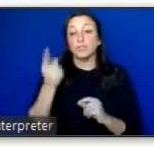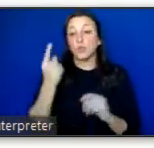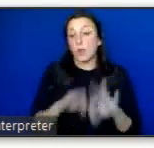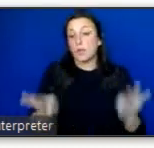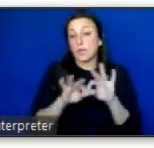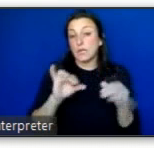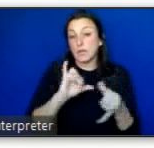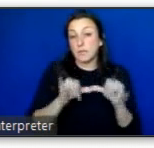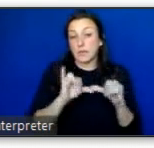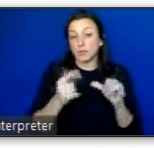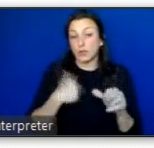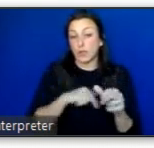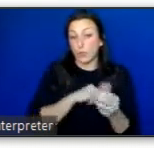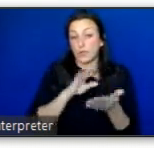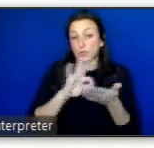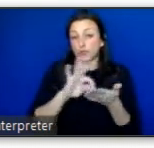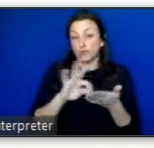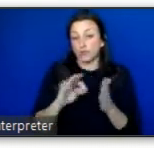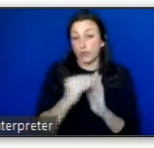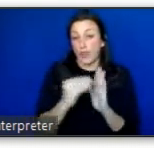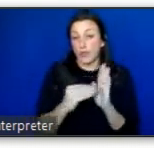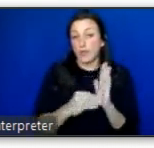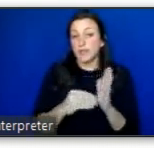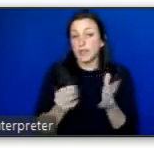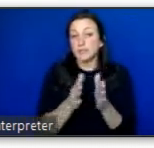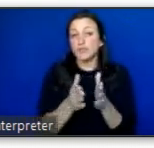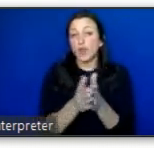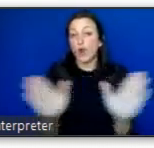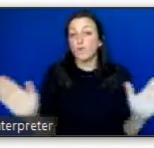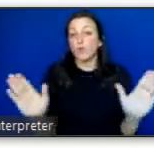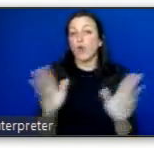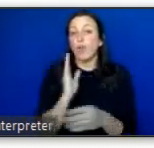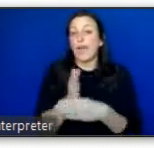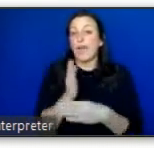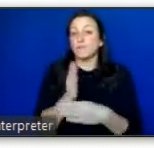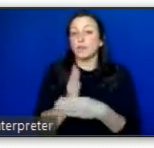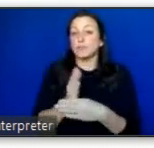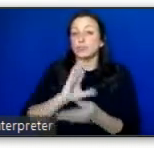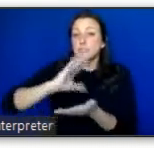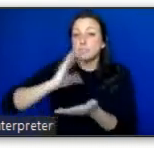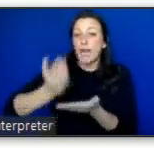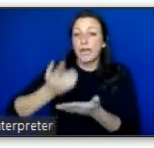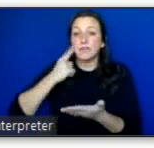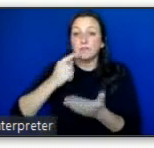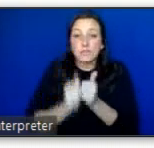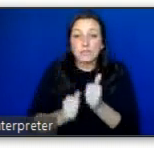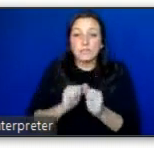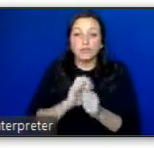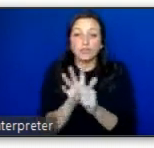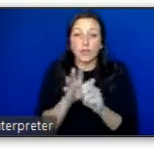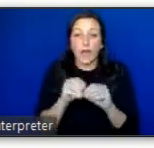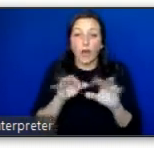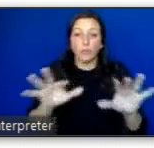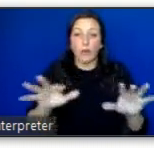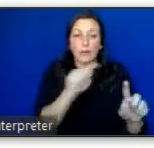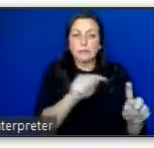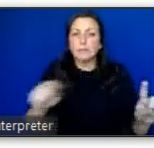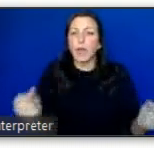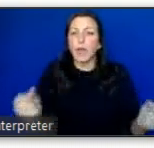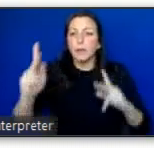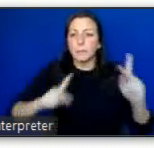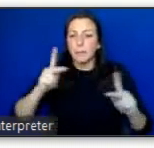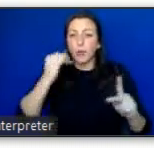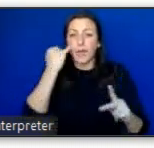that we track is the overall average size of an outbreak. And we track that because we know that if we are able to